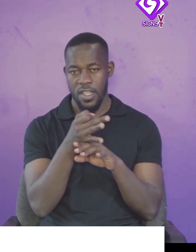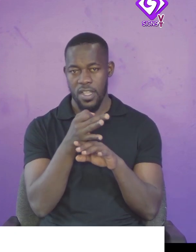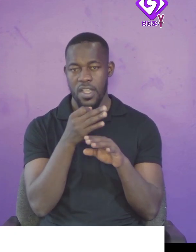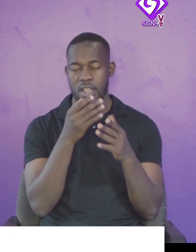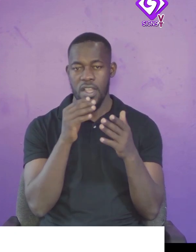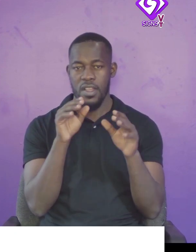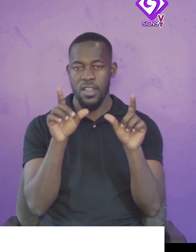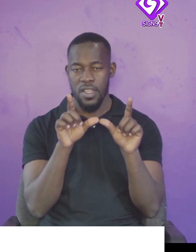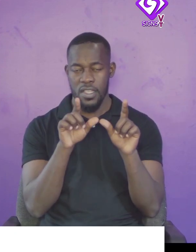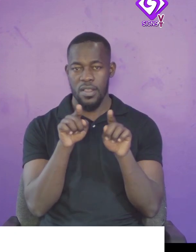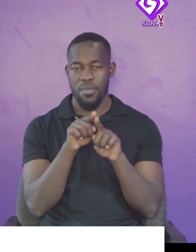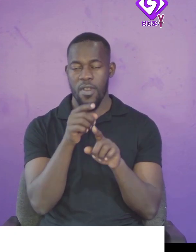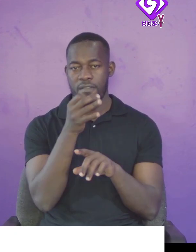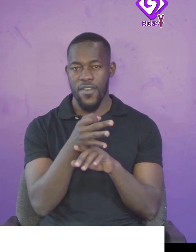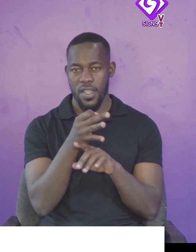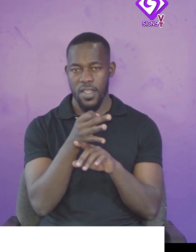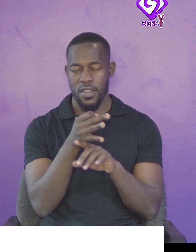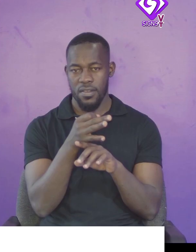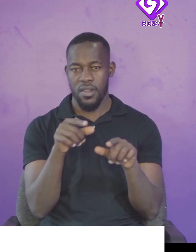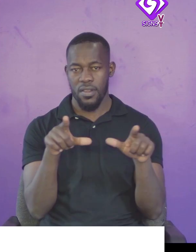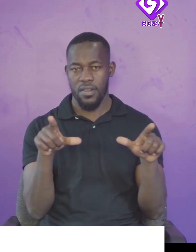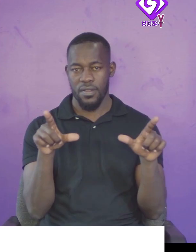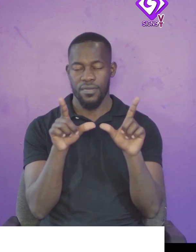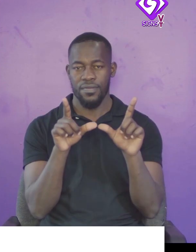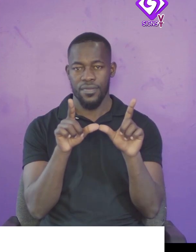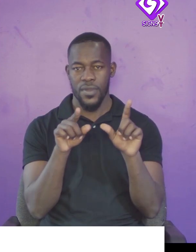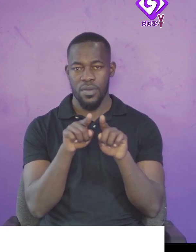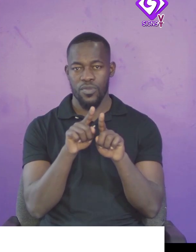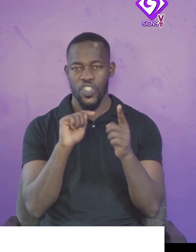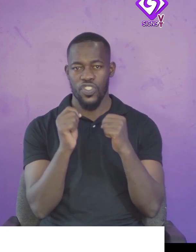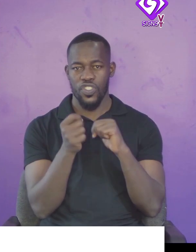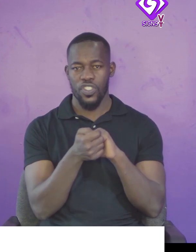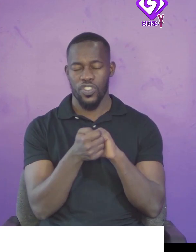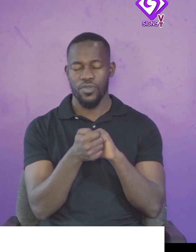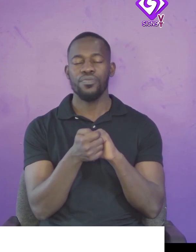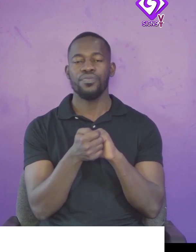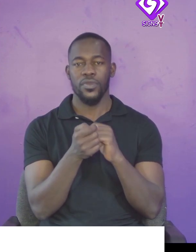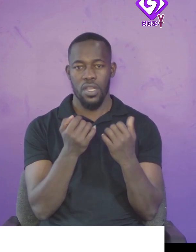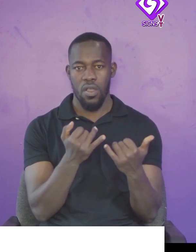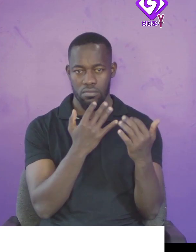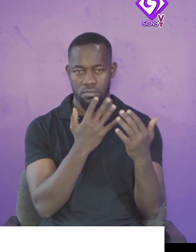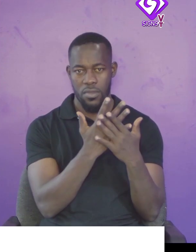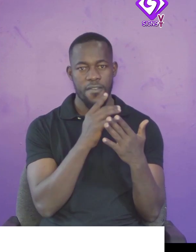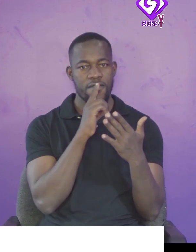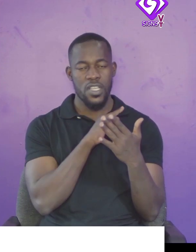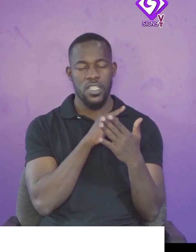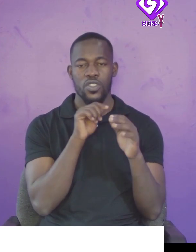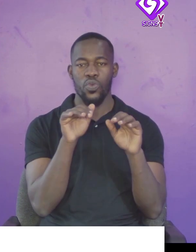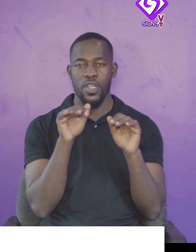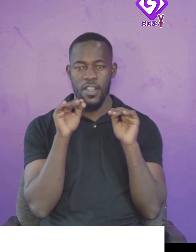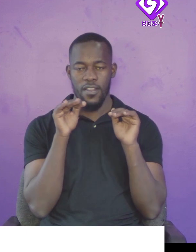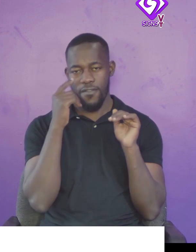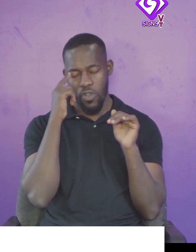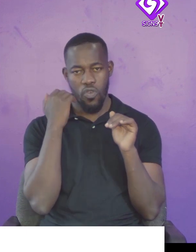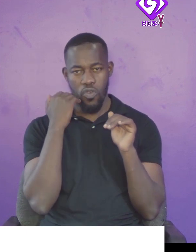false pretenses, and forgery. The suspects are in custody awaiting arraignment while